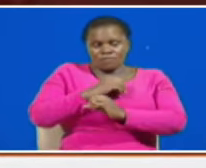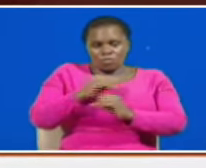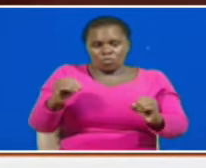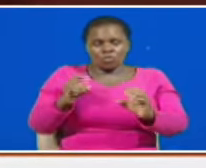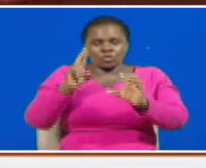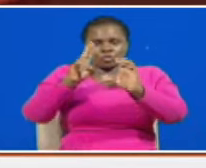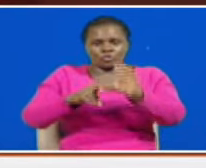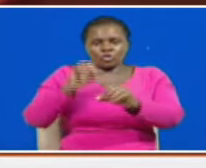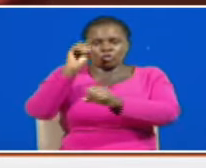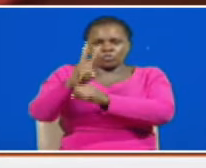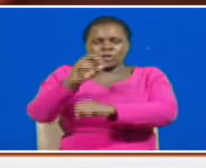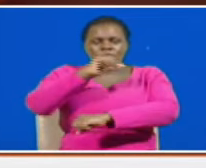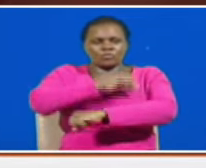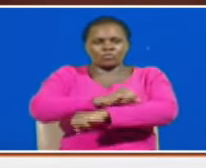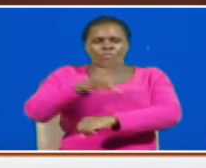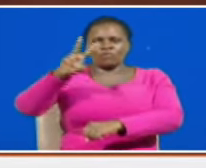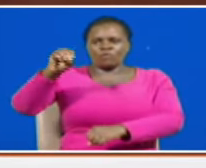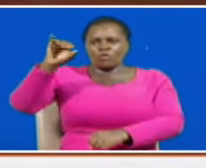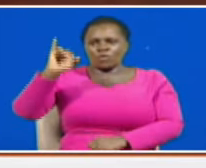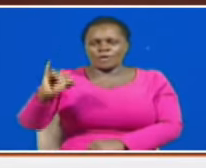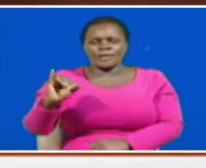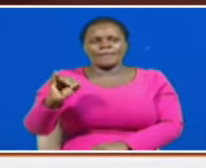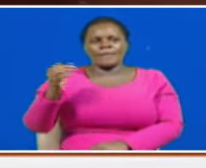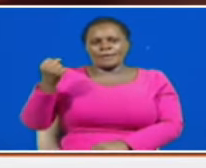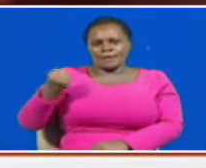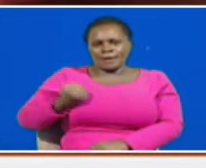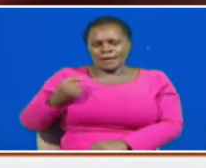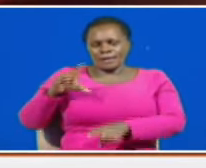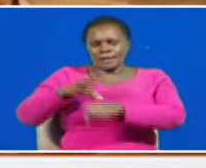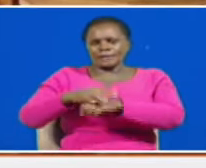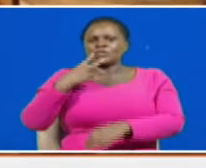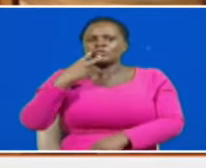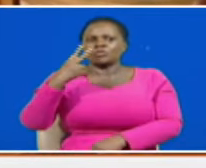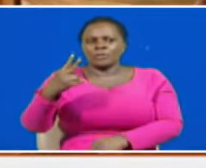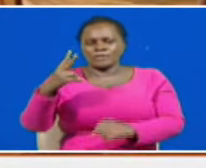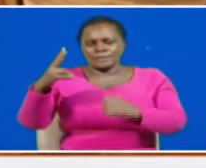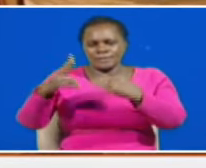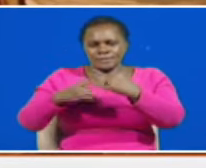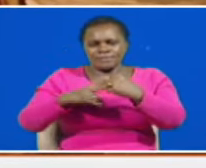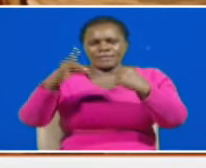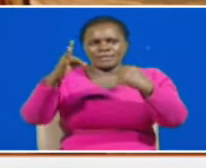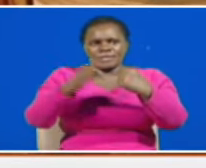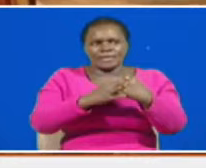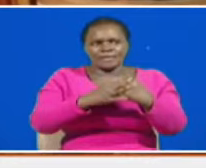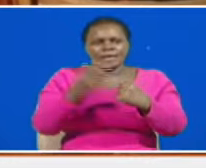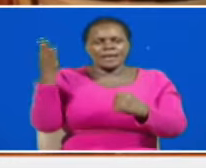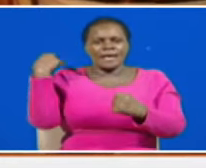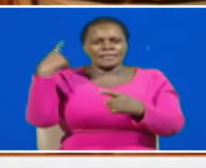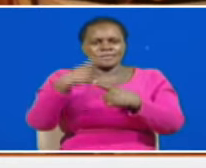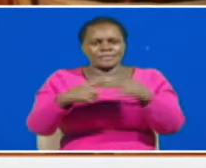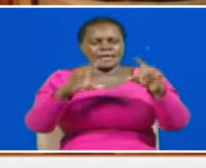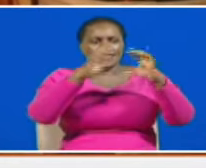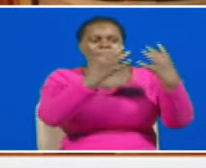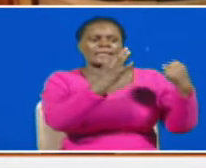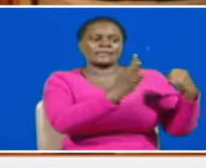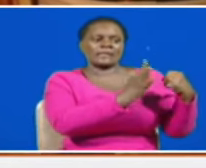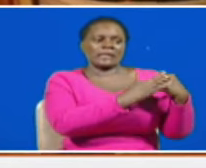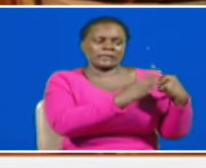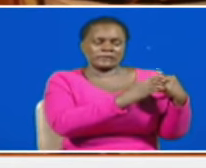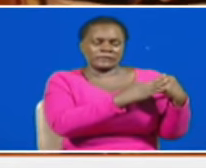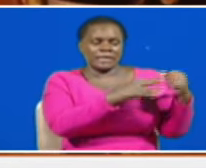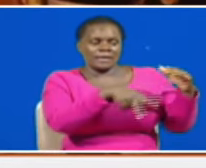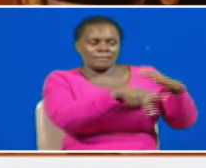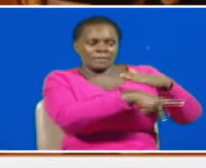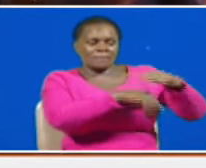join Precious Girls Voi. Florence, who scored 278 marks in last year's KCPE exams at Voi